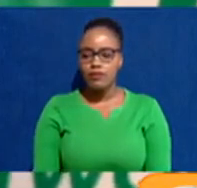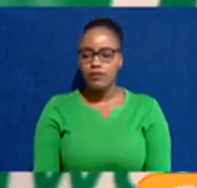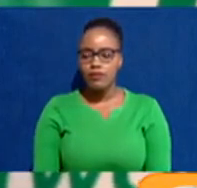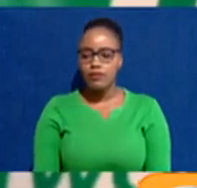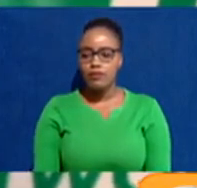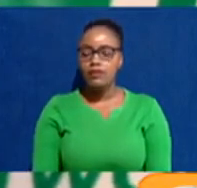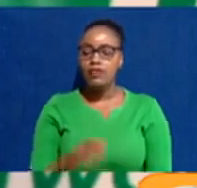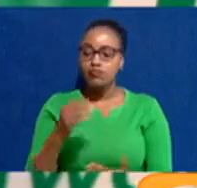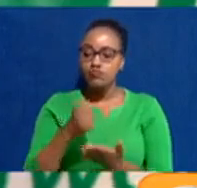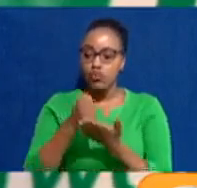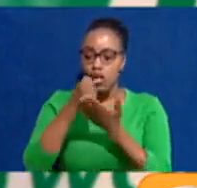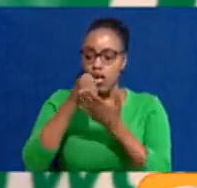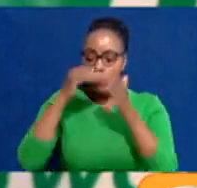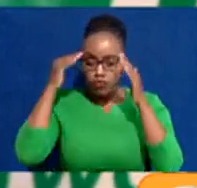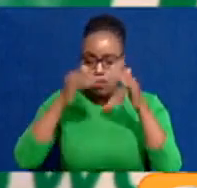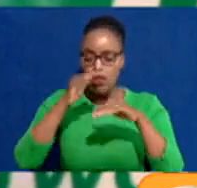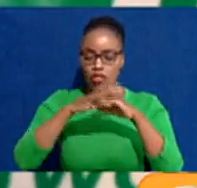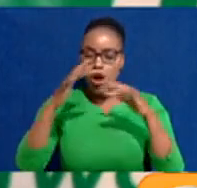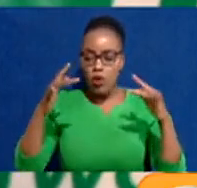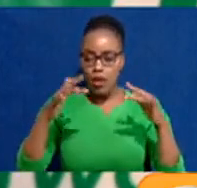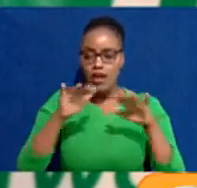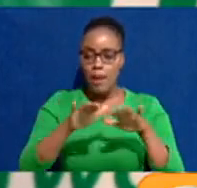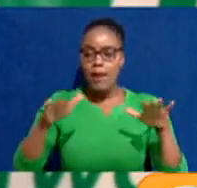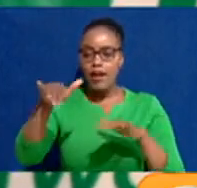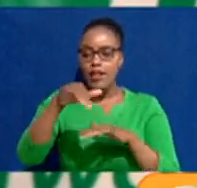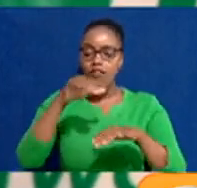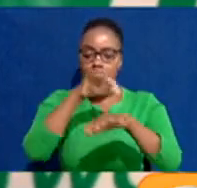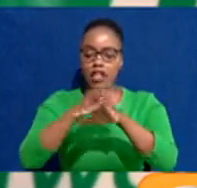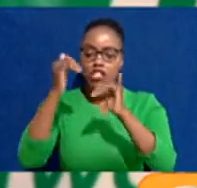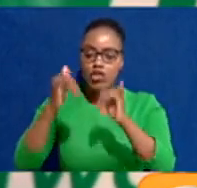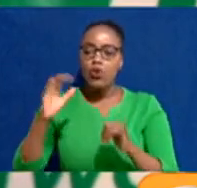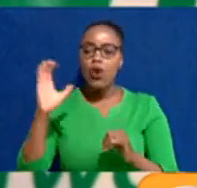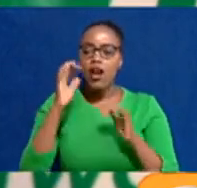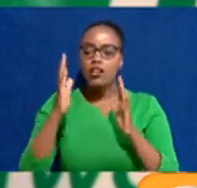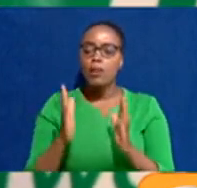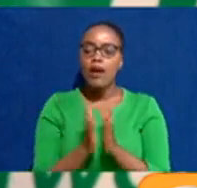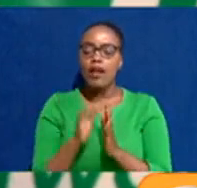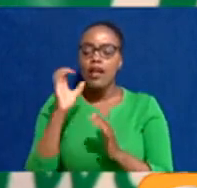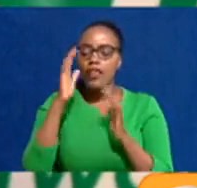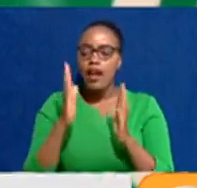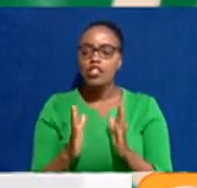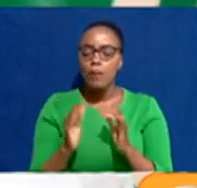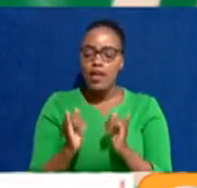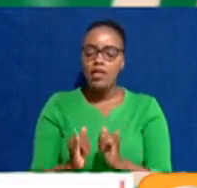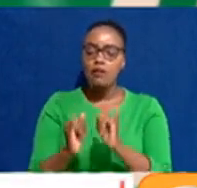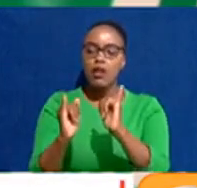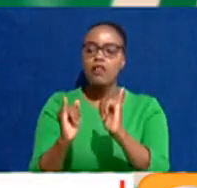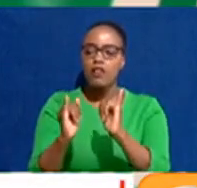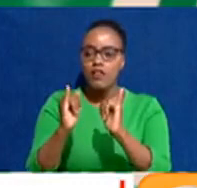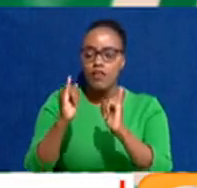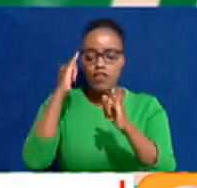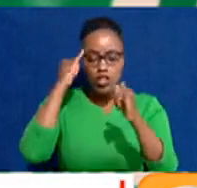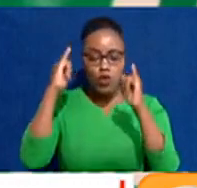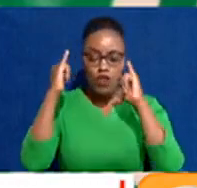By enabling them to leverage online marketplaces, reach new consumers or customers, implement